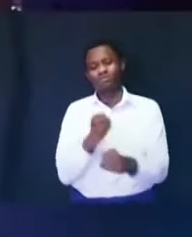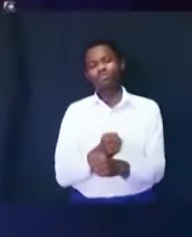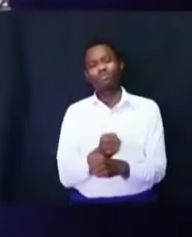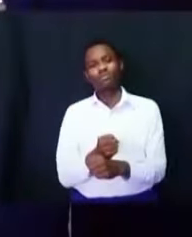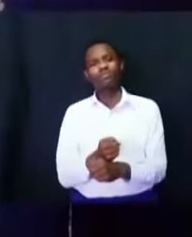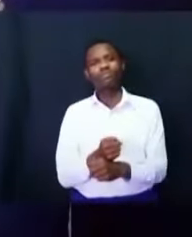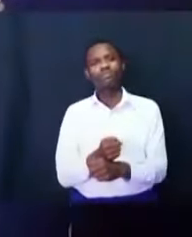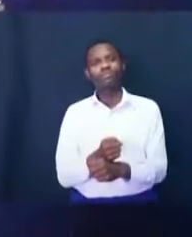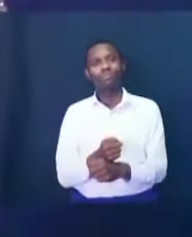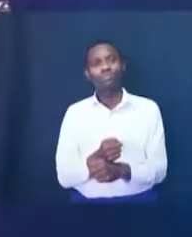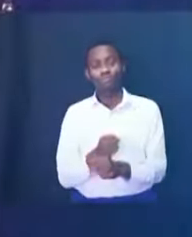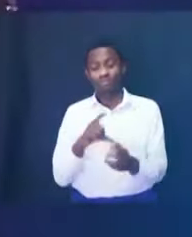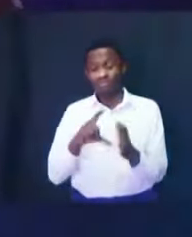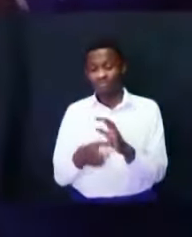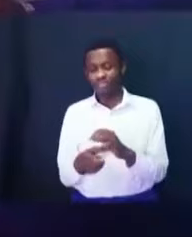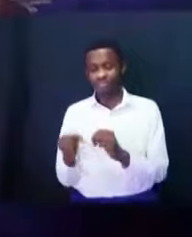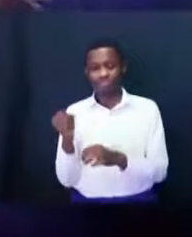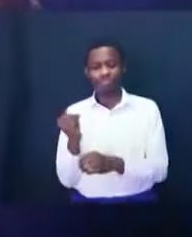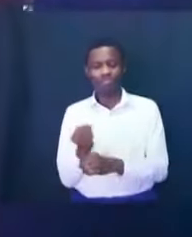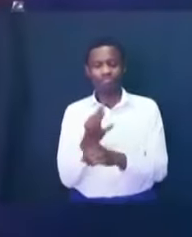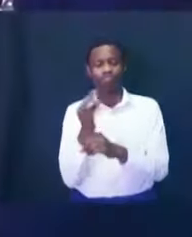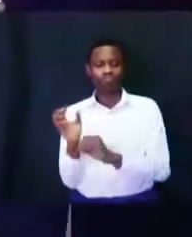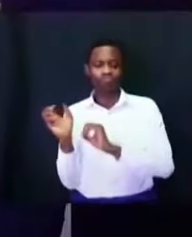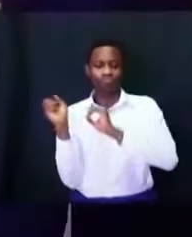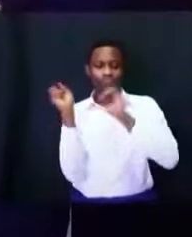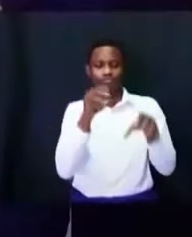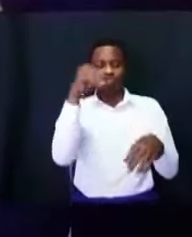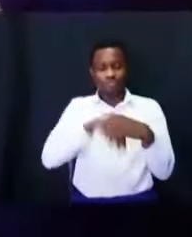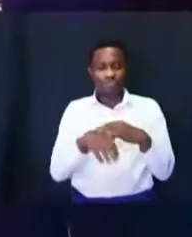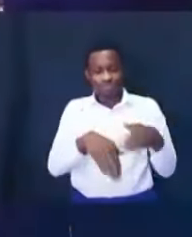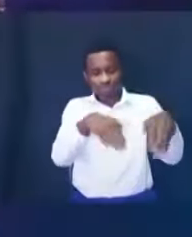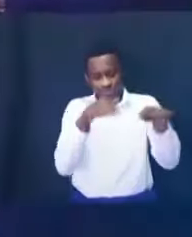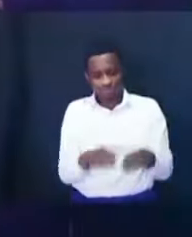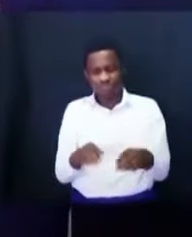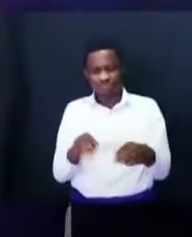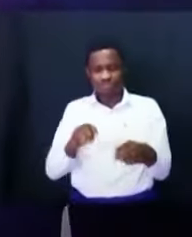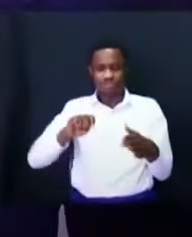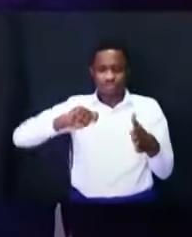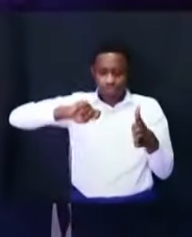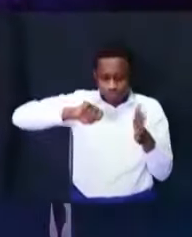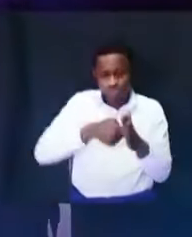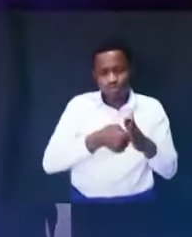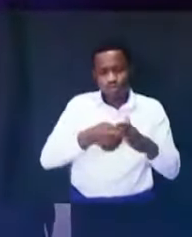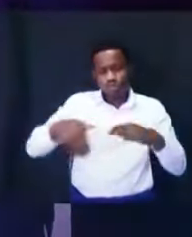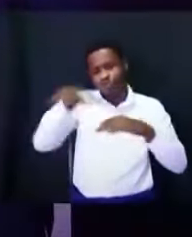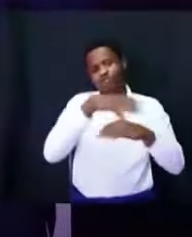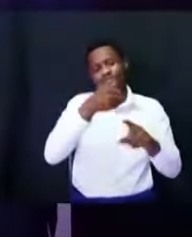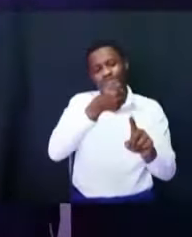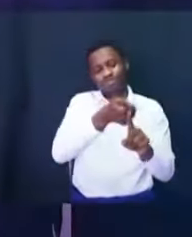years he threw him into the ab and loed and seal it over